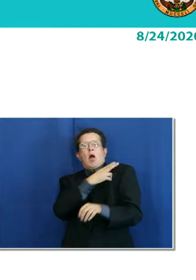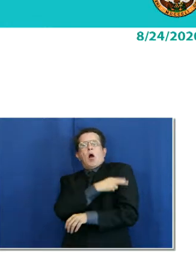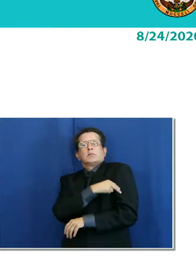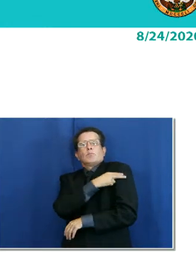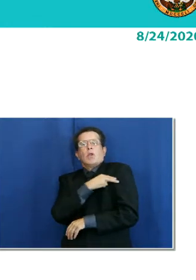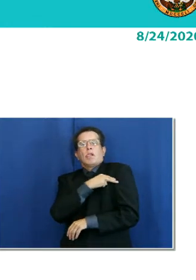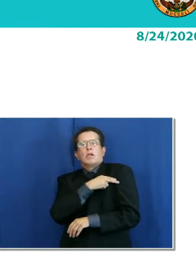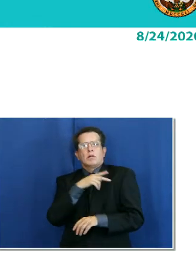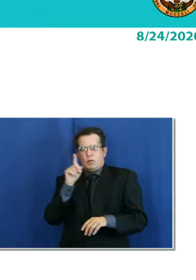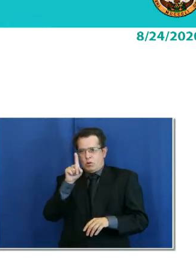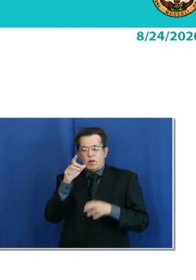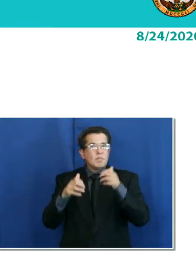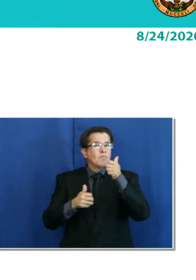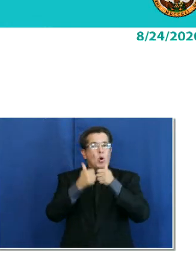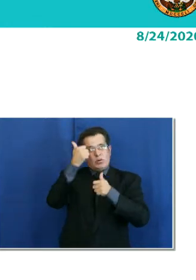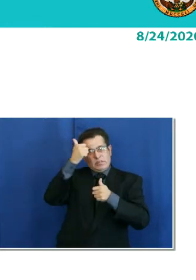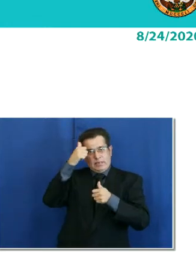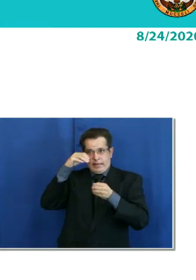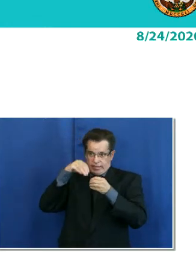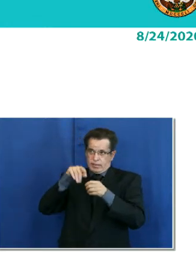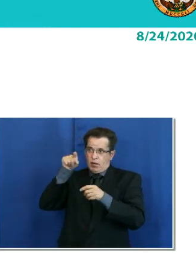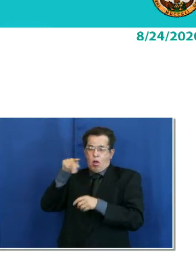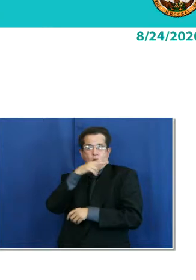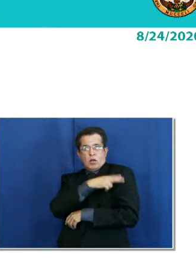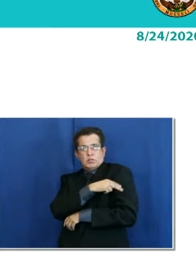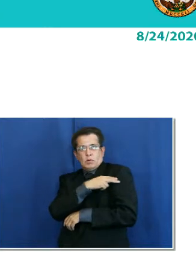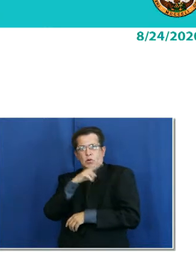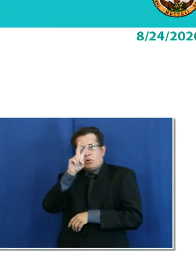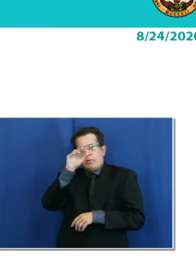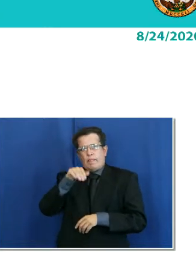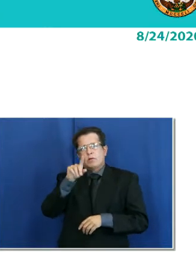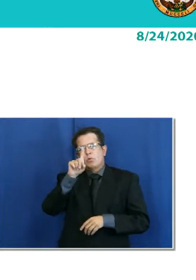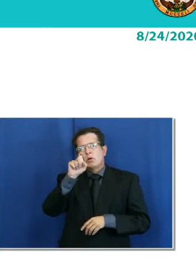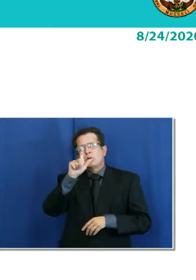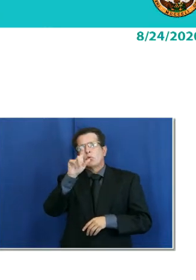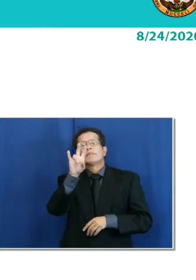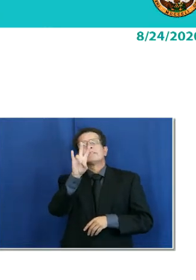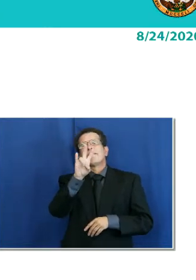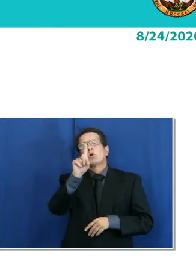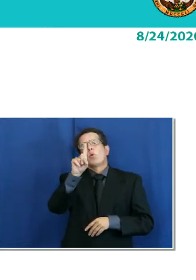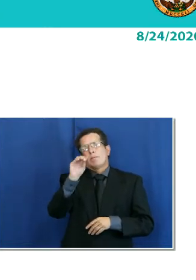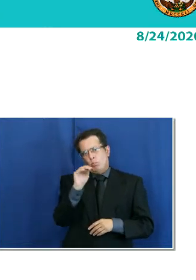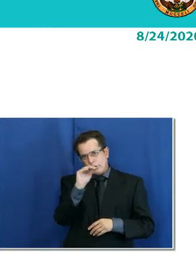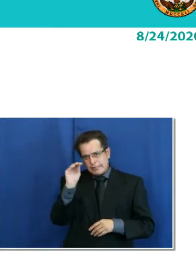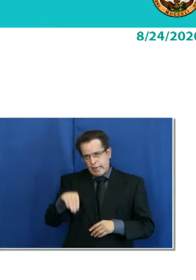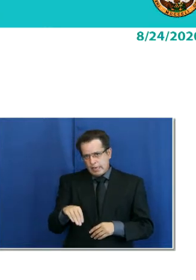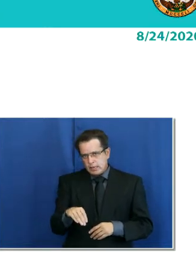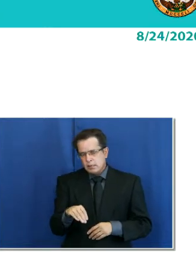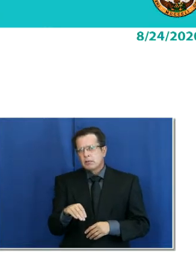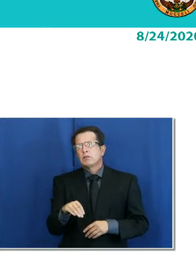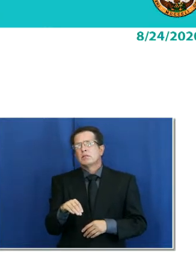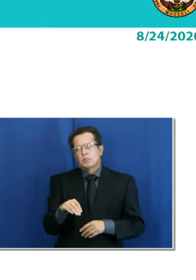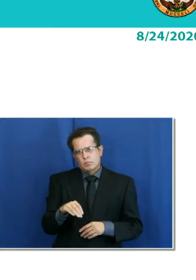The majority of our hospitalized cases, 2,121 or 71%,